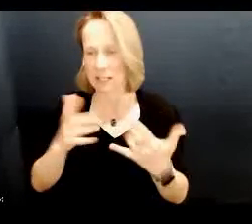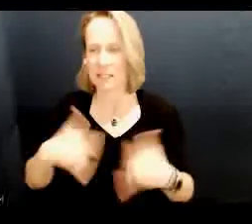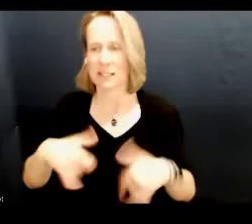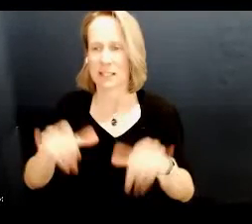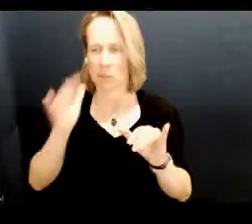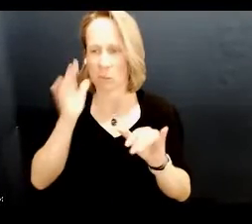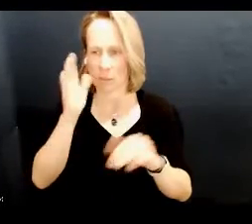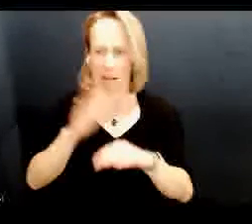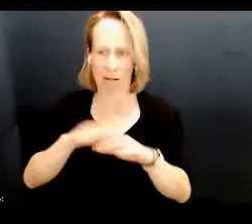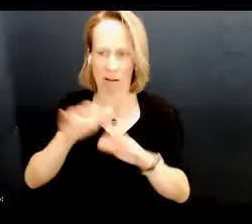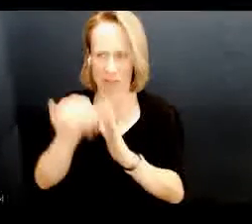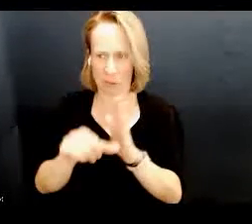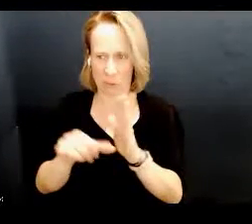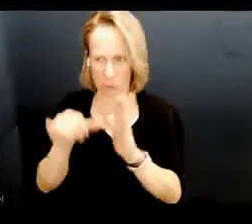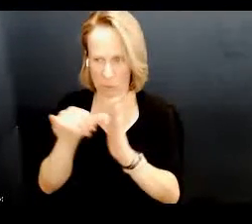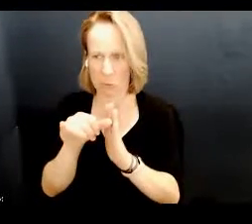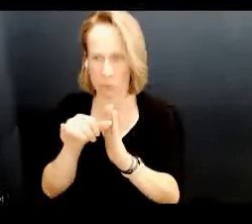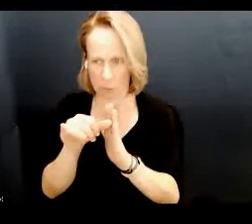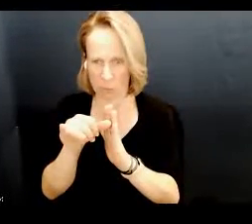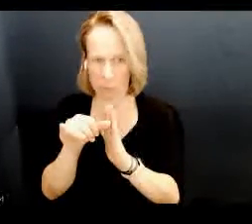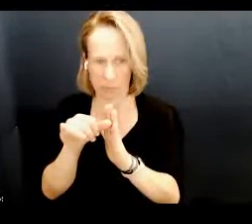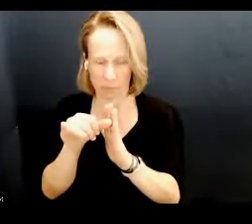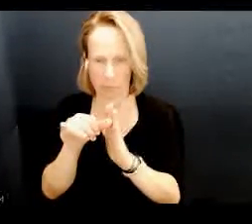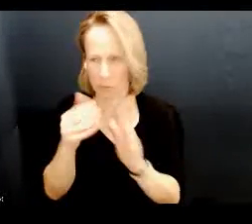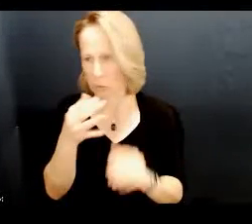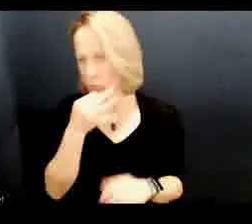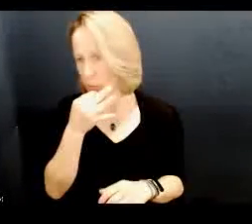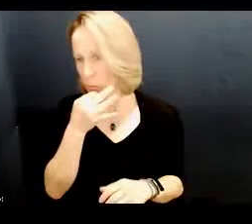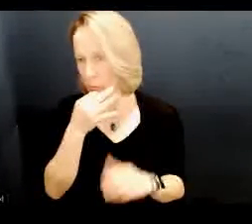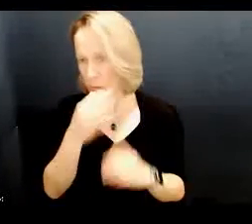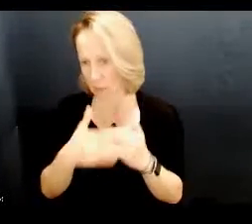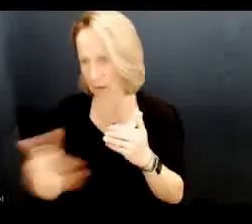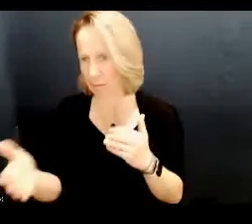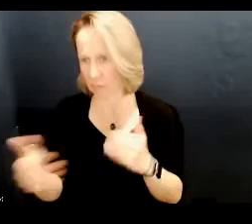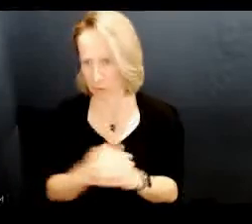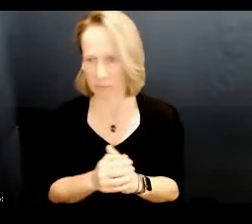YouTube channel shortly after the webinar.